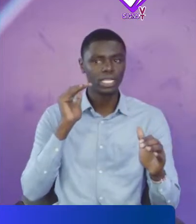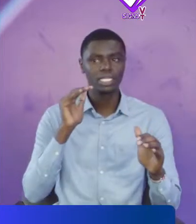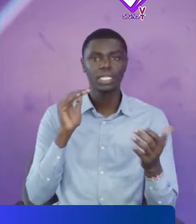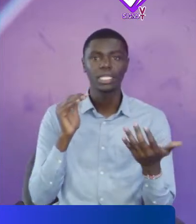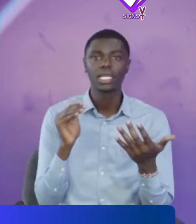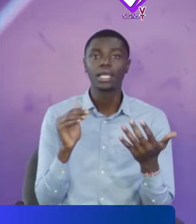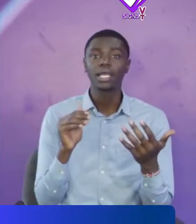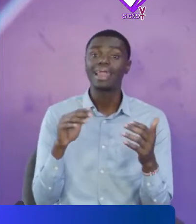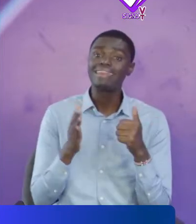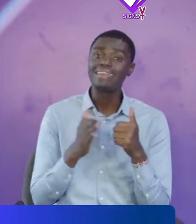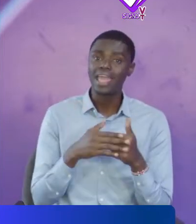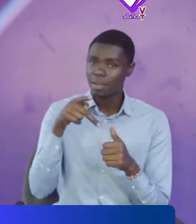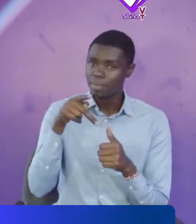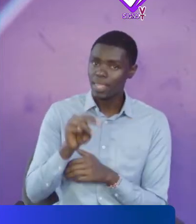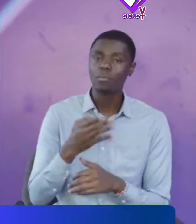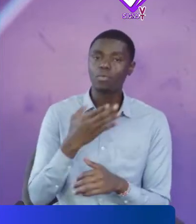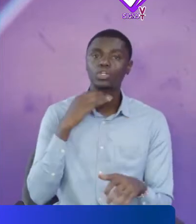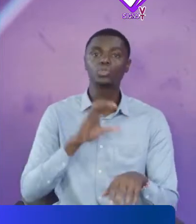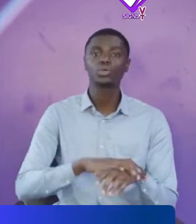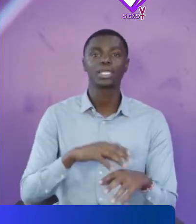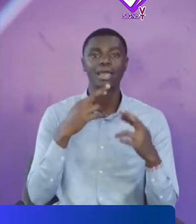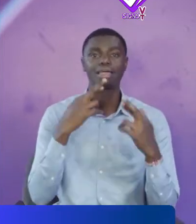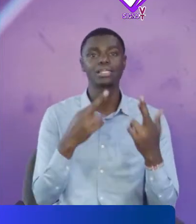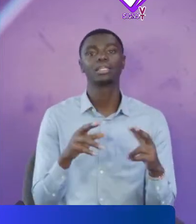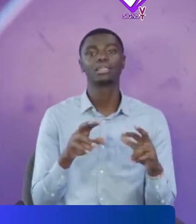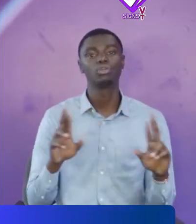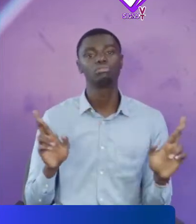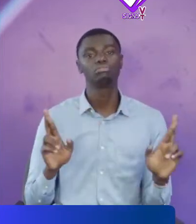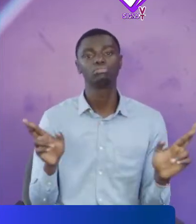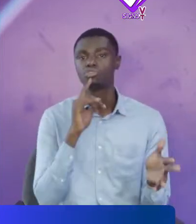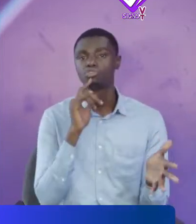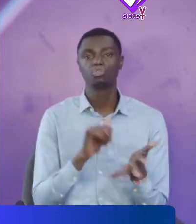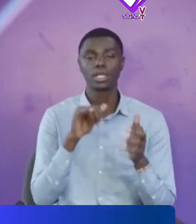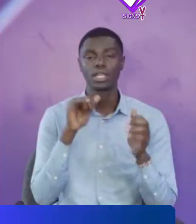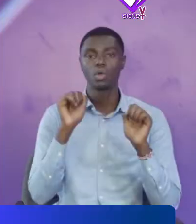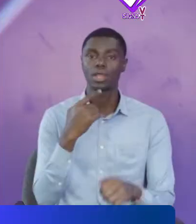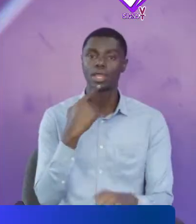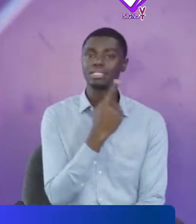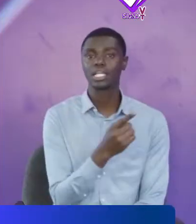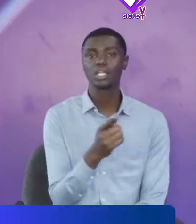9 p.m., we want to get the results ready so